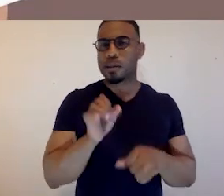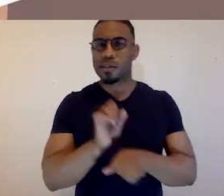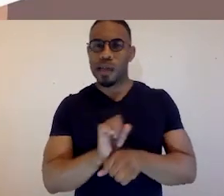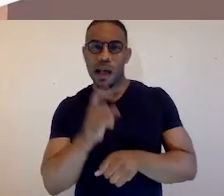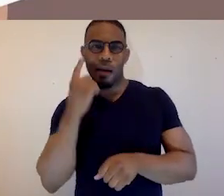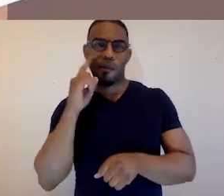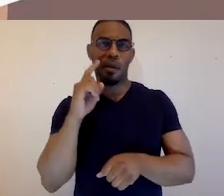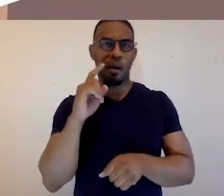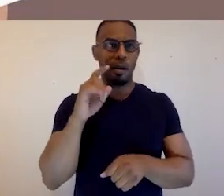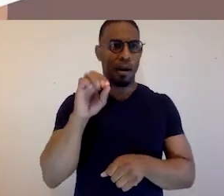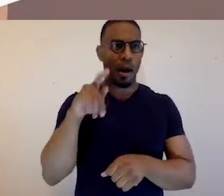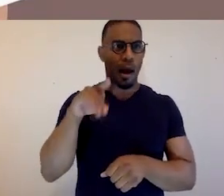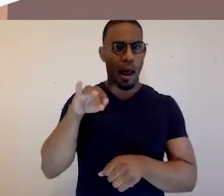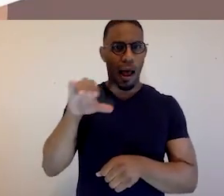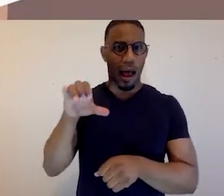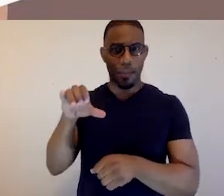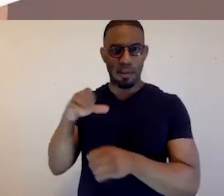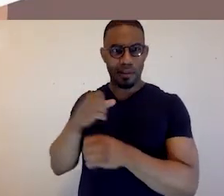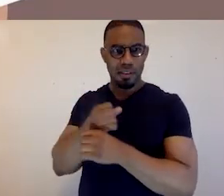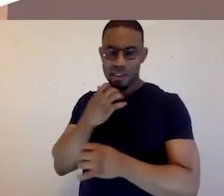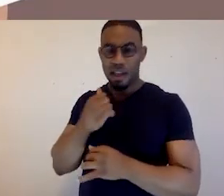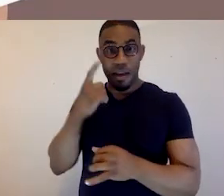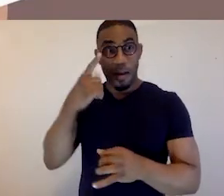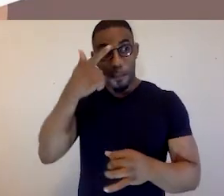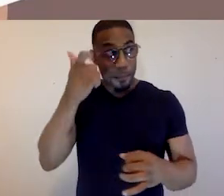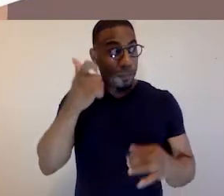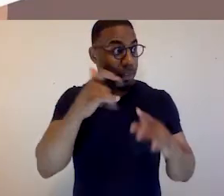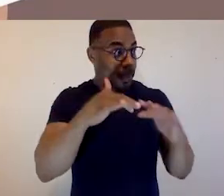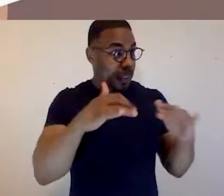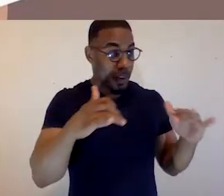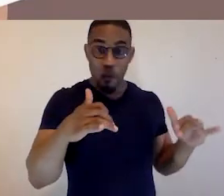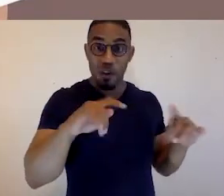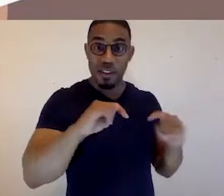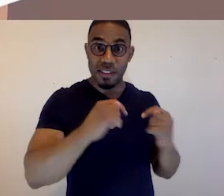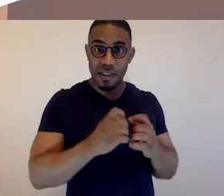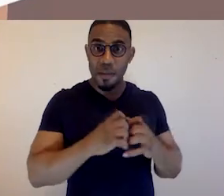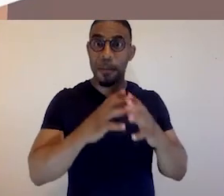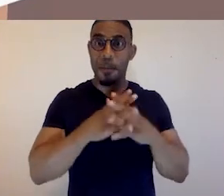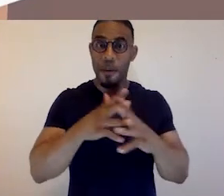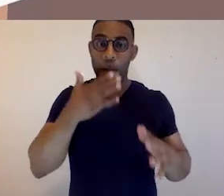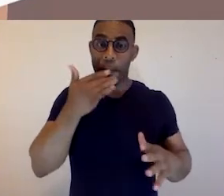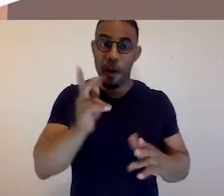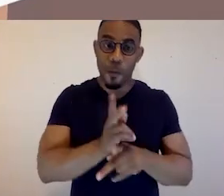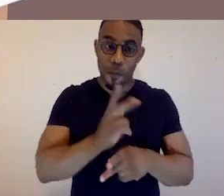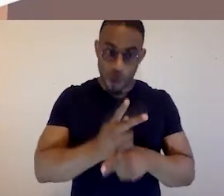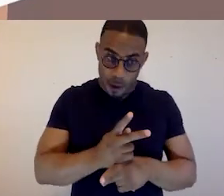jobs for optics' sake. It's because diverse teams build better